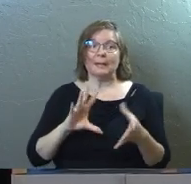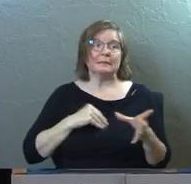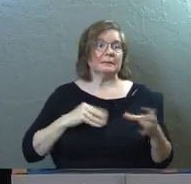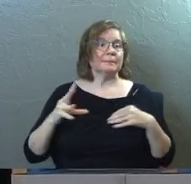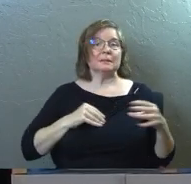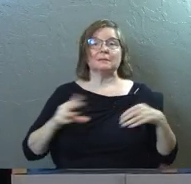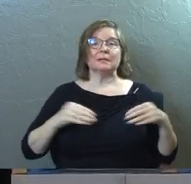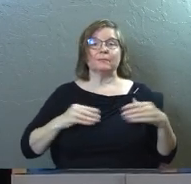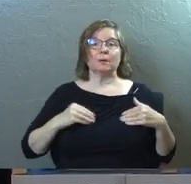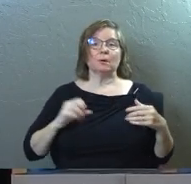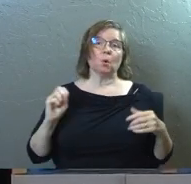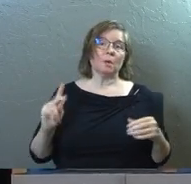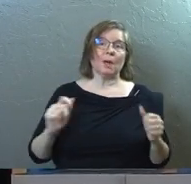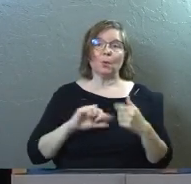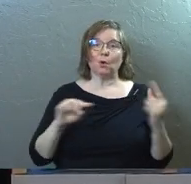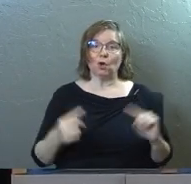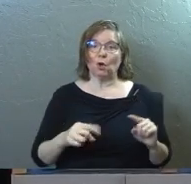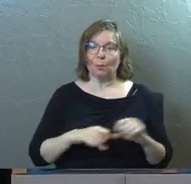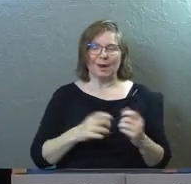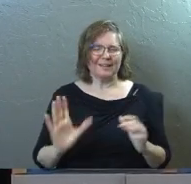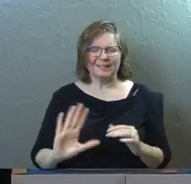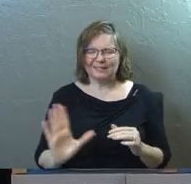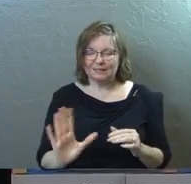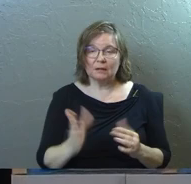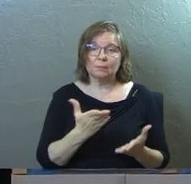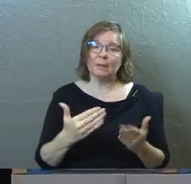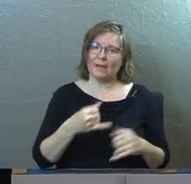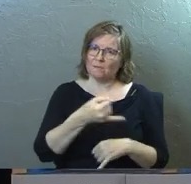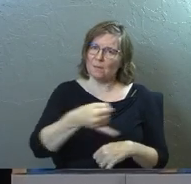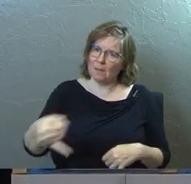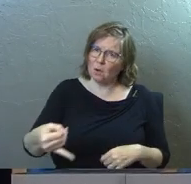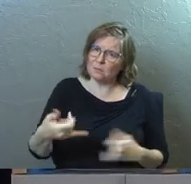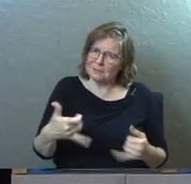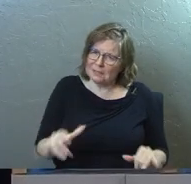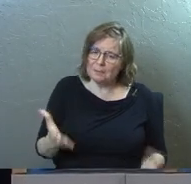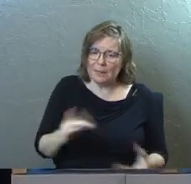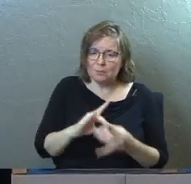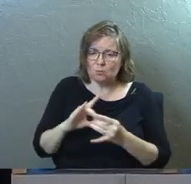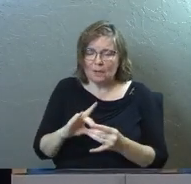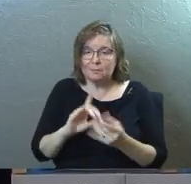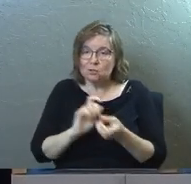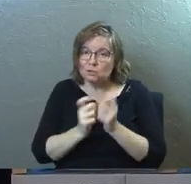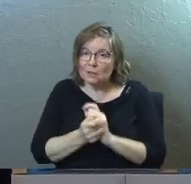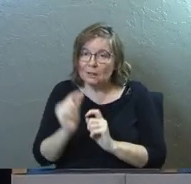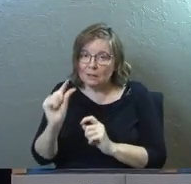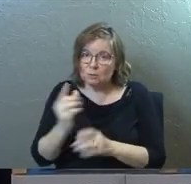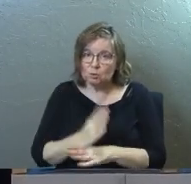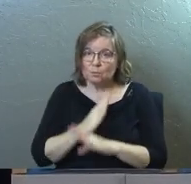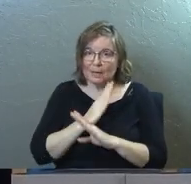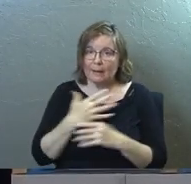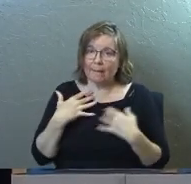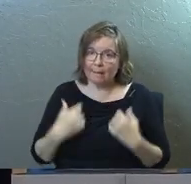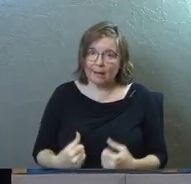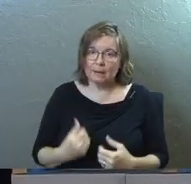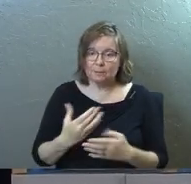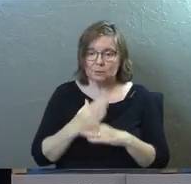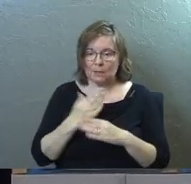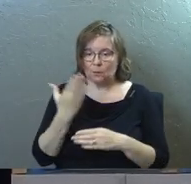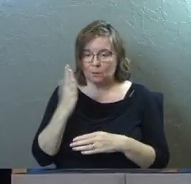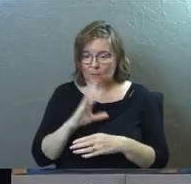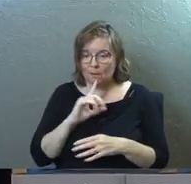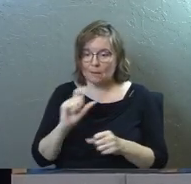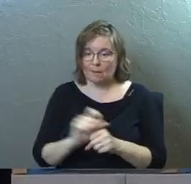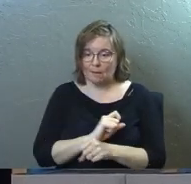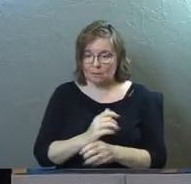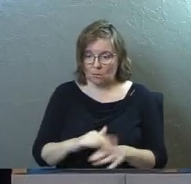okay with the hurt, be okay with the brokenness. No, he's saying things may need to have boundaries. Relationships may need to change a little bit to protect health, protect what God's totally and